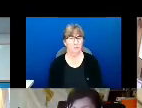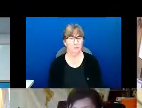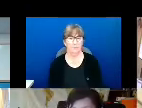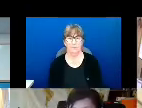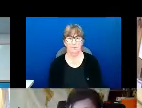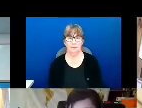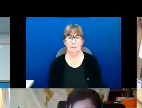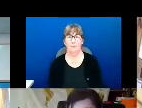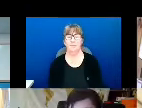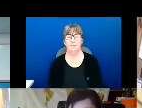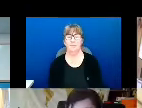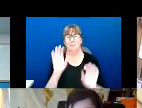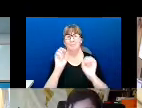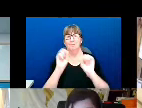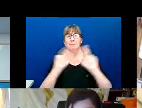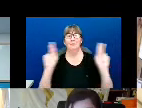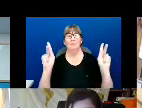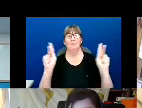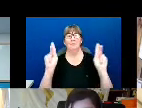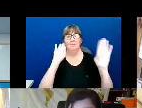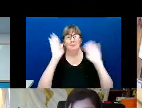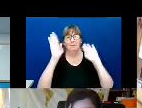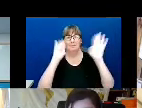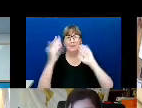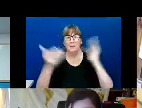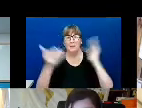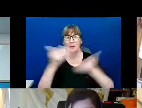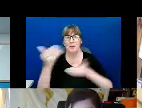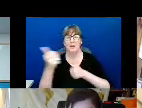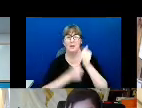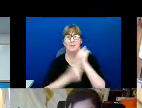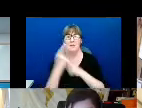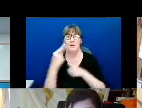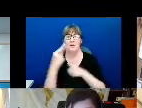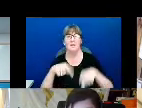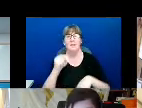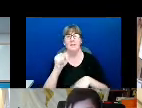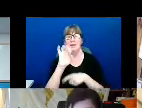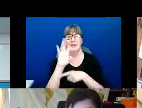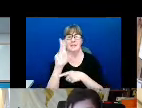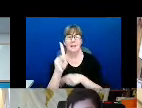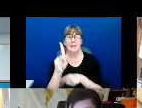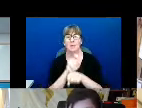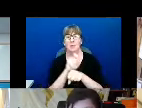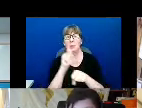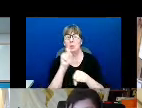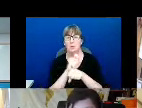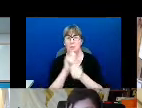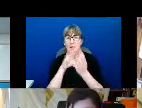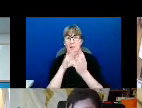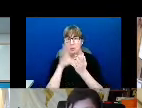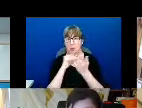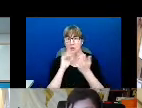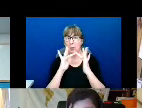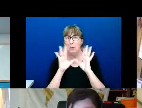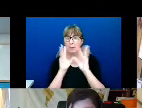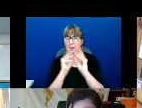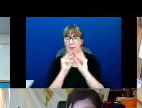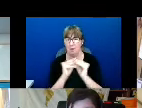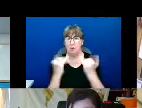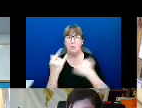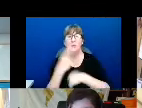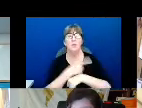Welcome everyone. This is the TASC Work-Based Learning webinar series. Today's presentation is titled Rethinking